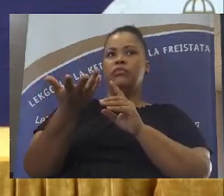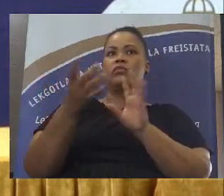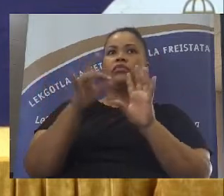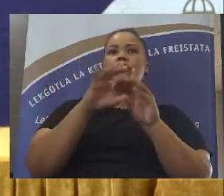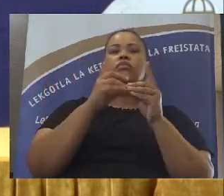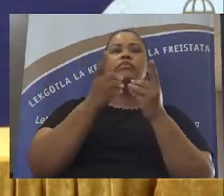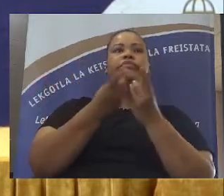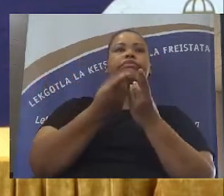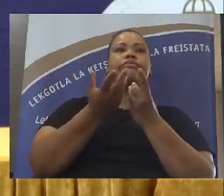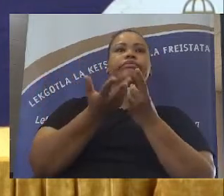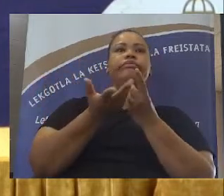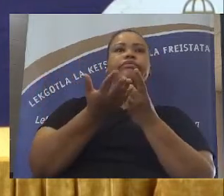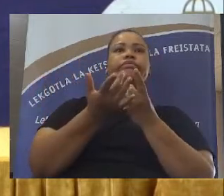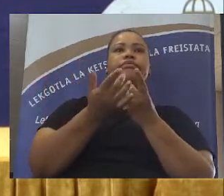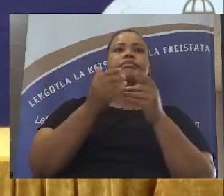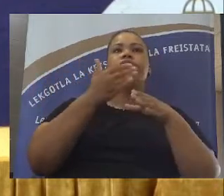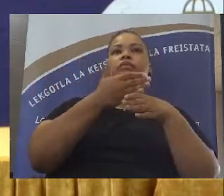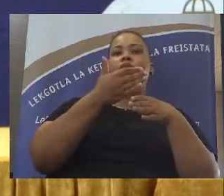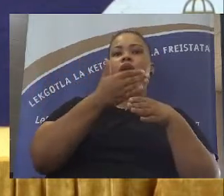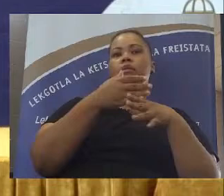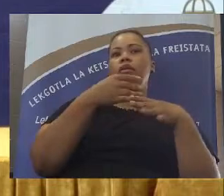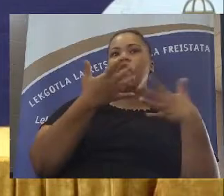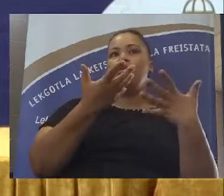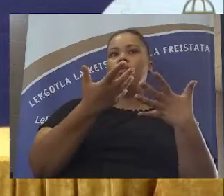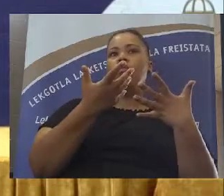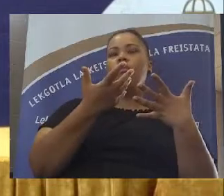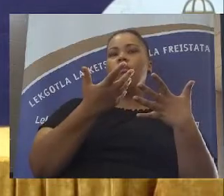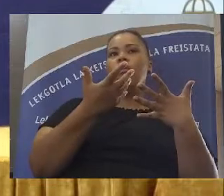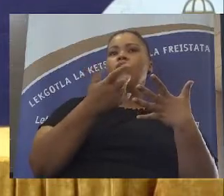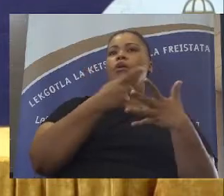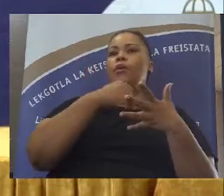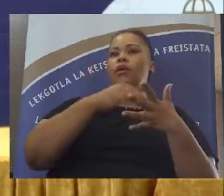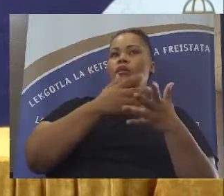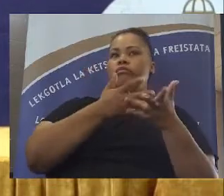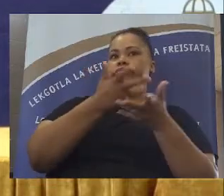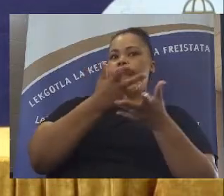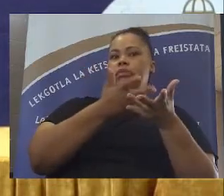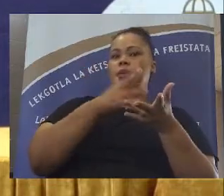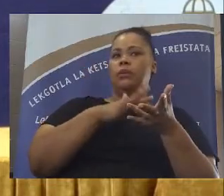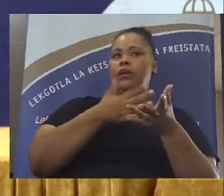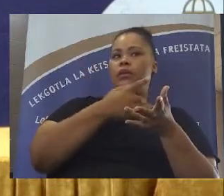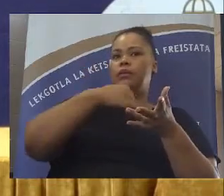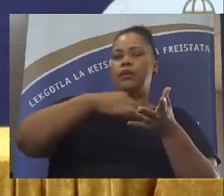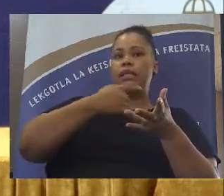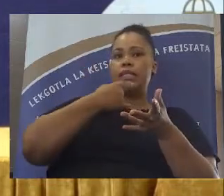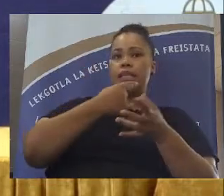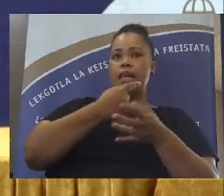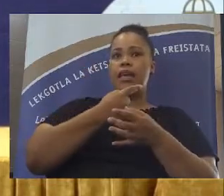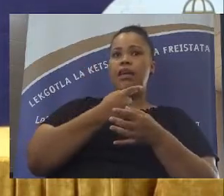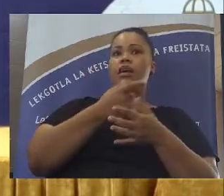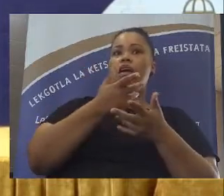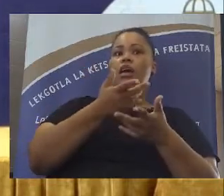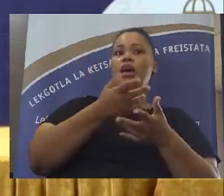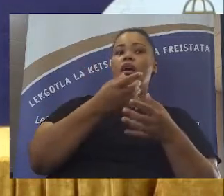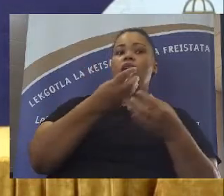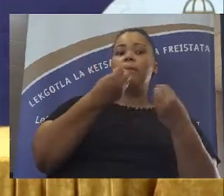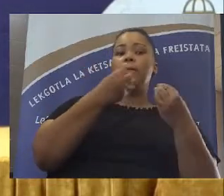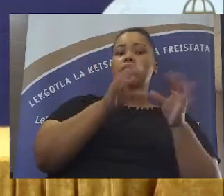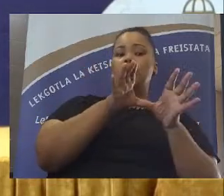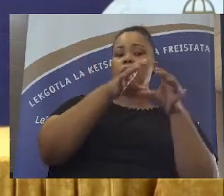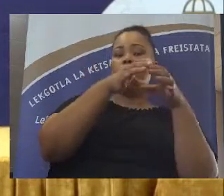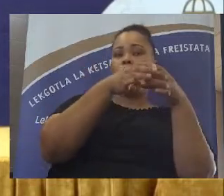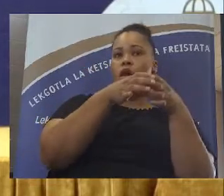Department of Labor or Department, then we want to negotiate and we want to say to them, listen, when it comes to small